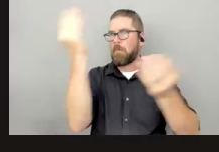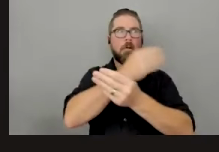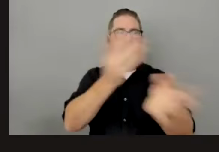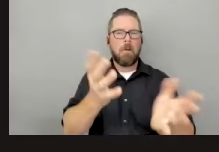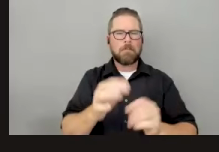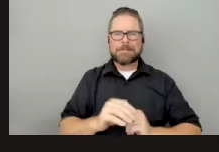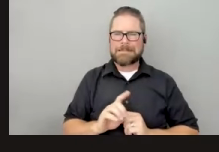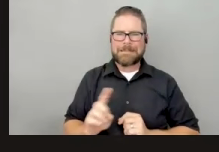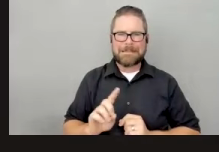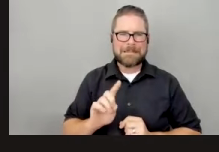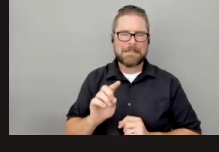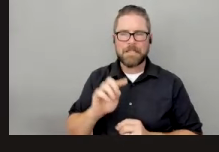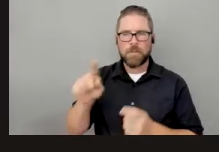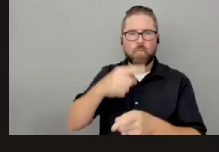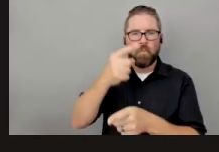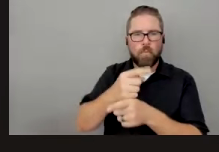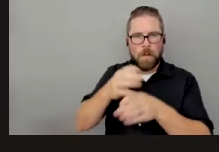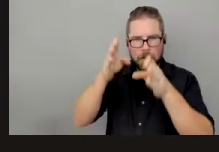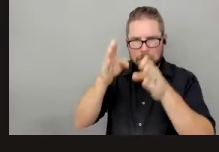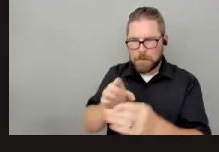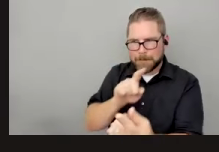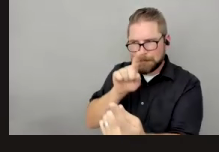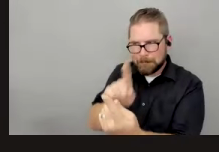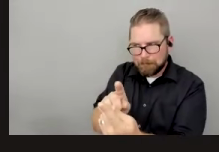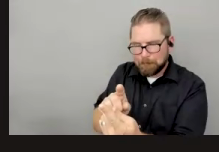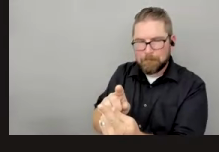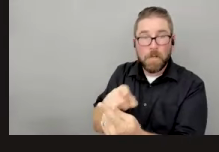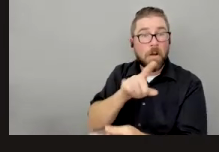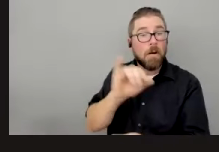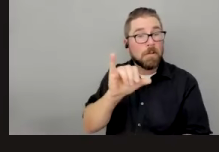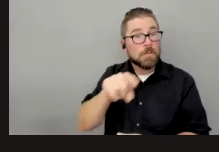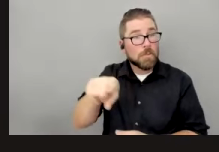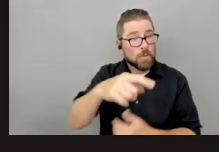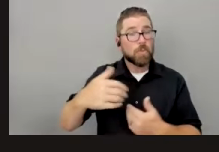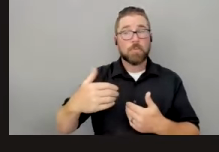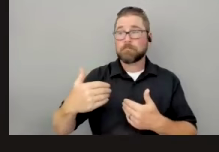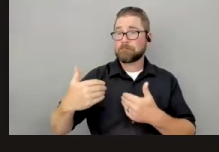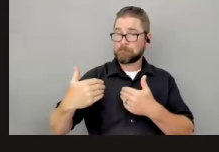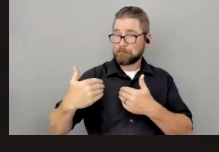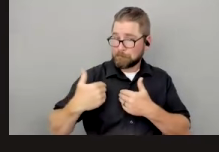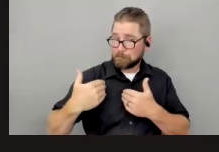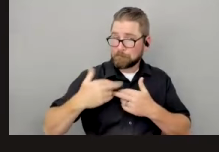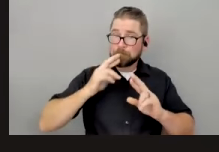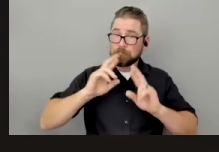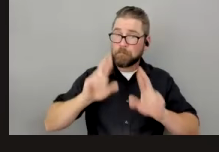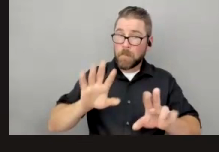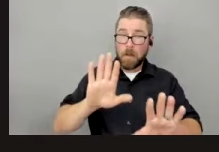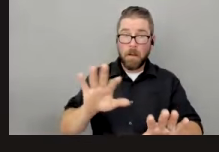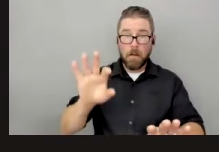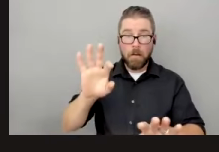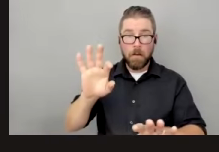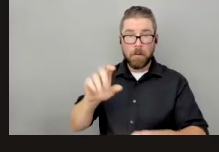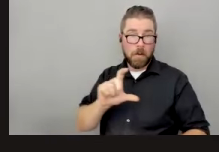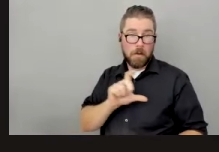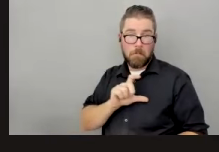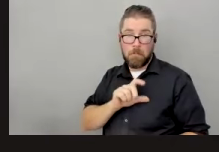Because you are responsible employees, this is also something that you would want to report. You don't want to call the police because without